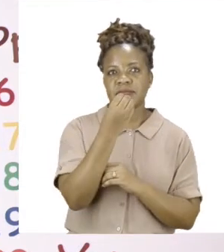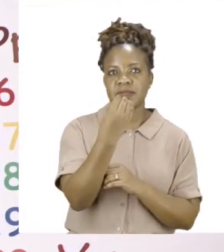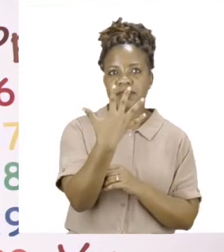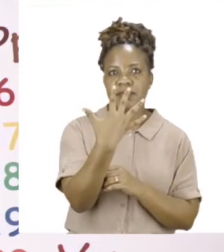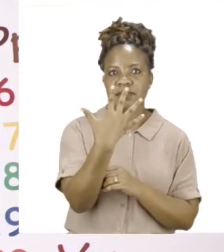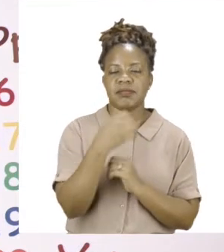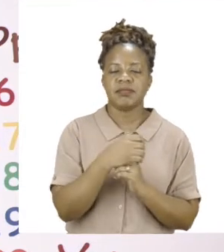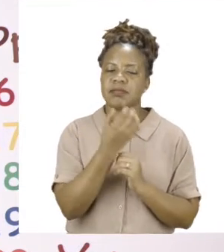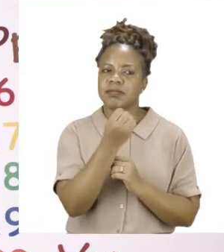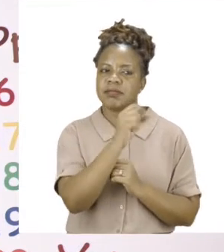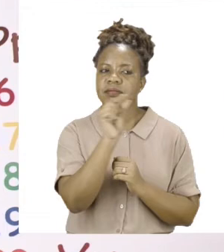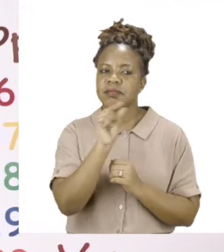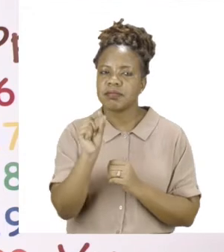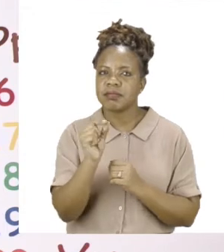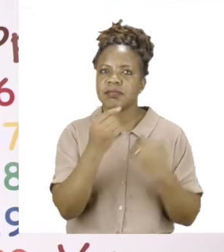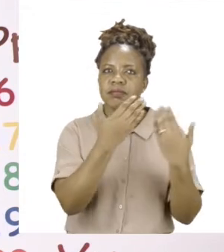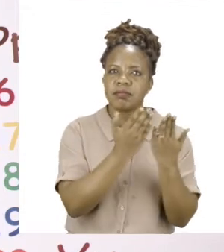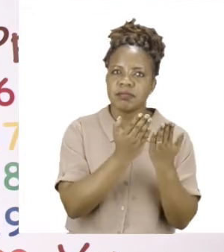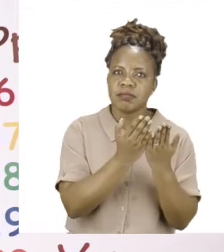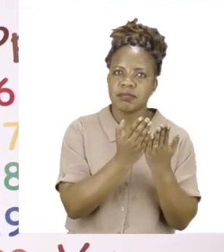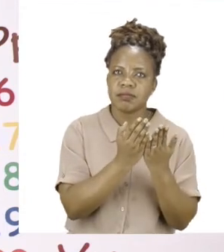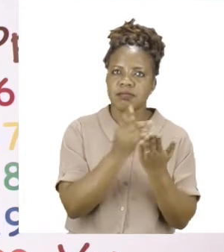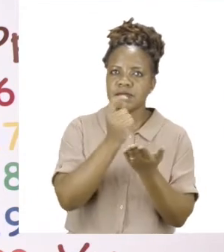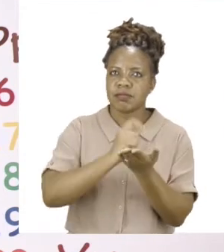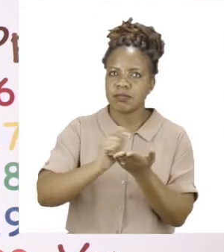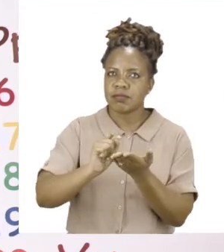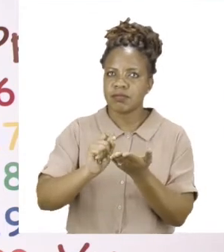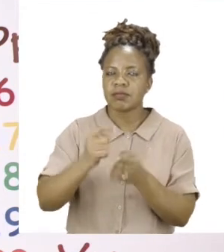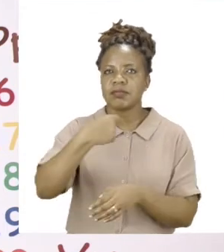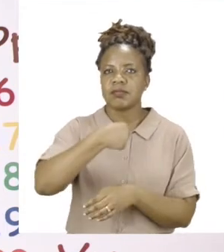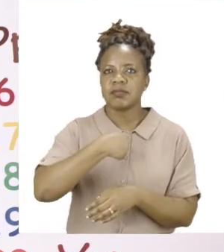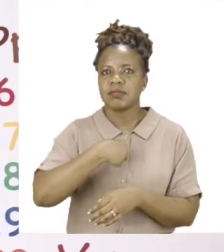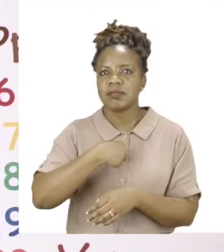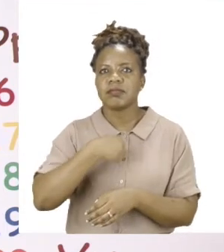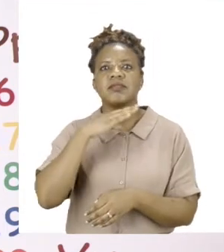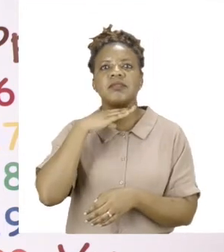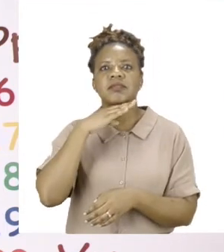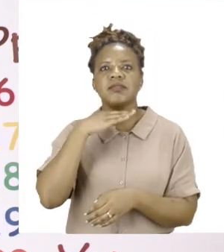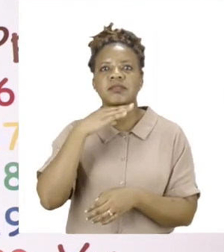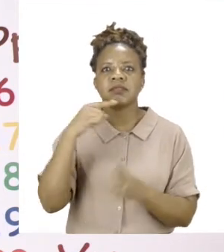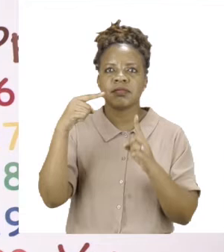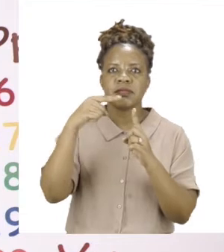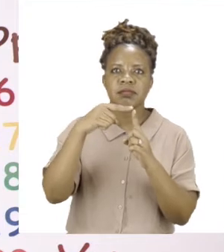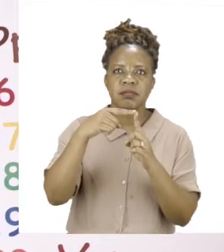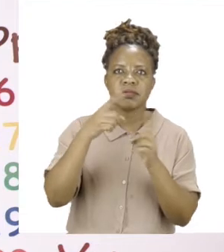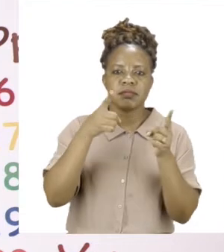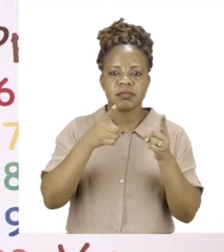words: school, wrote, I, story, at,